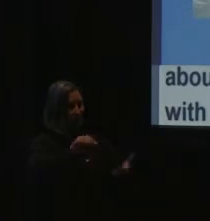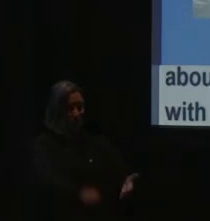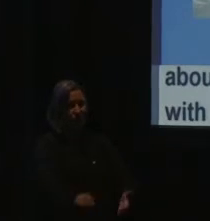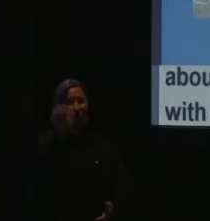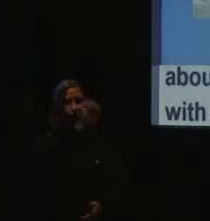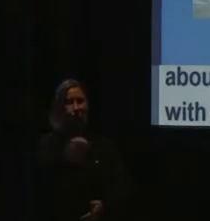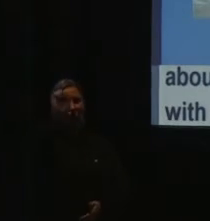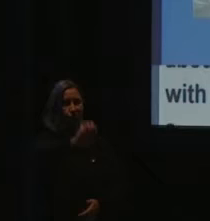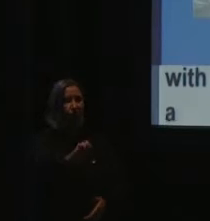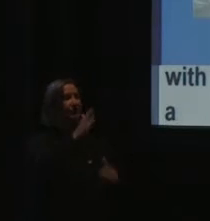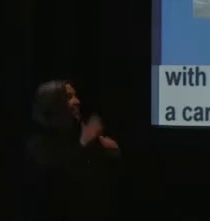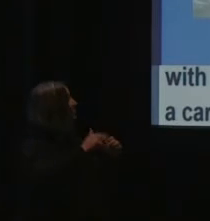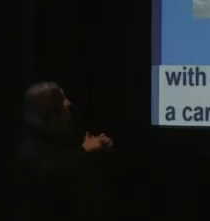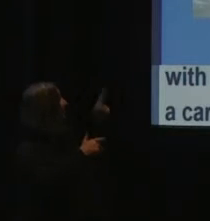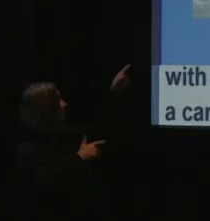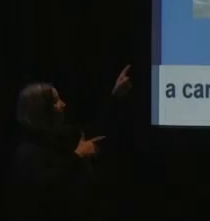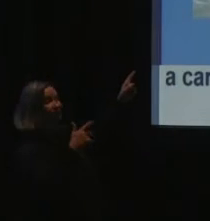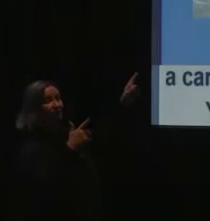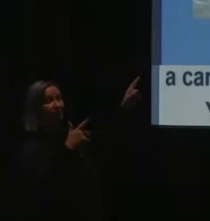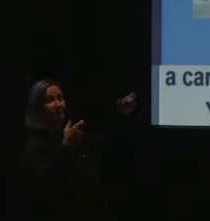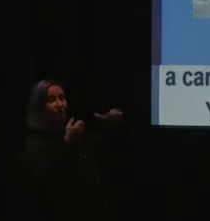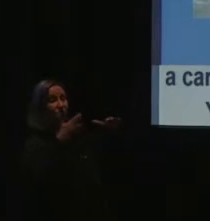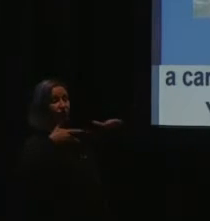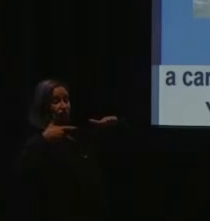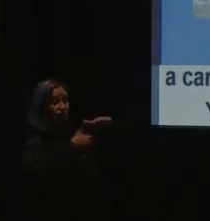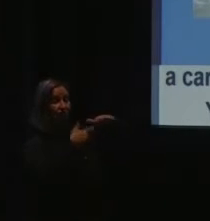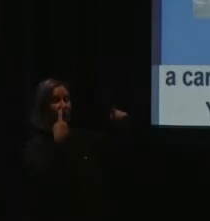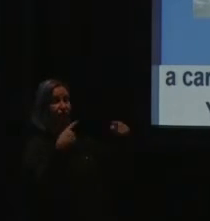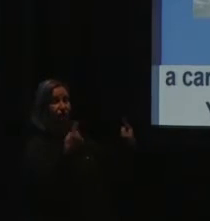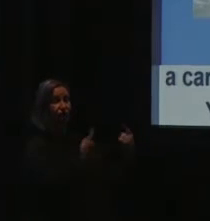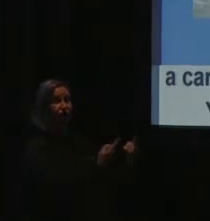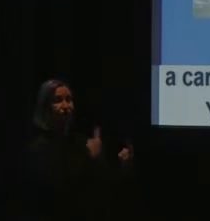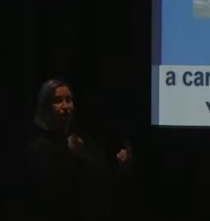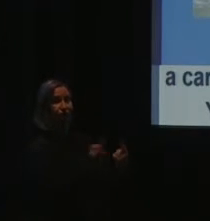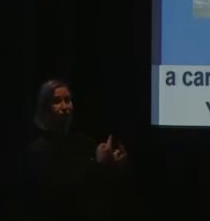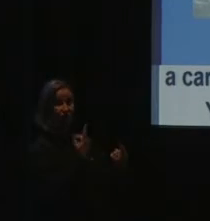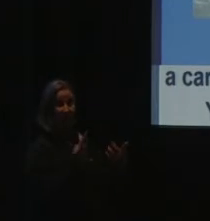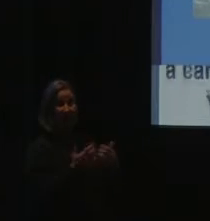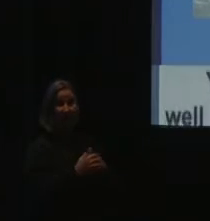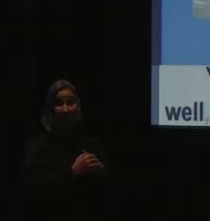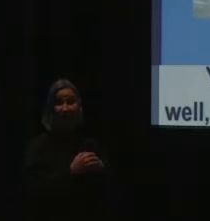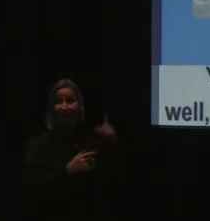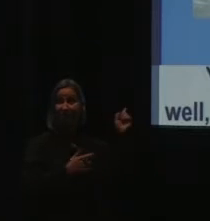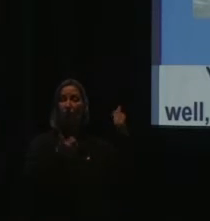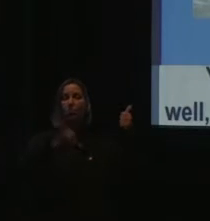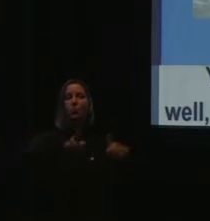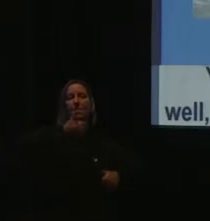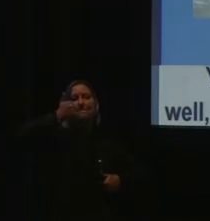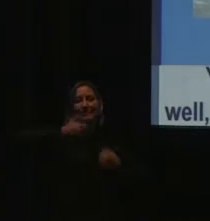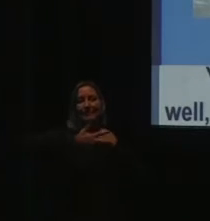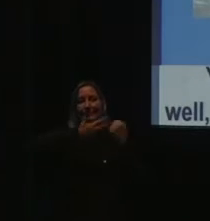it through a car wash technology? You might wonder, are there really better car washes? Well, the answer is yes, there are, but you'd have to figure out which